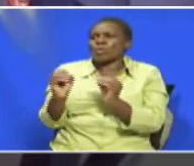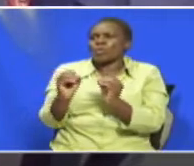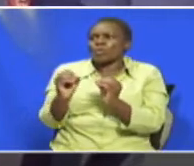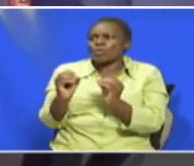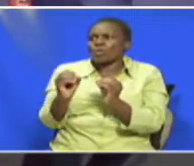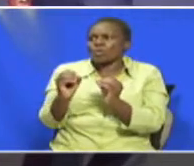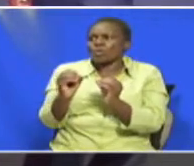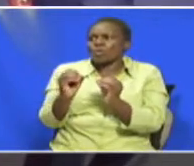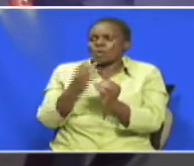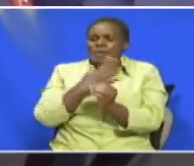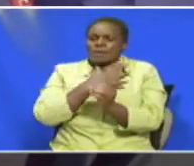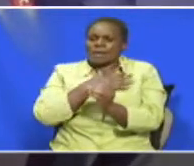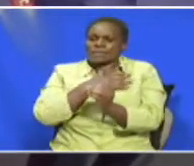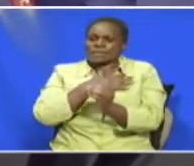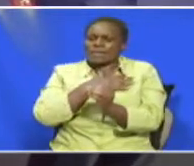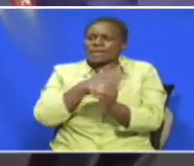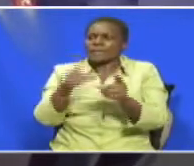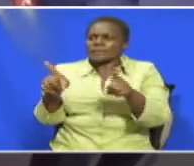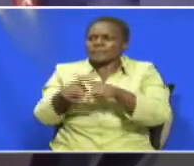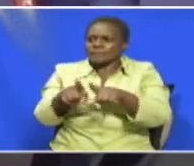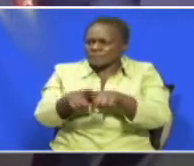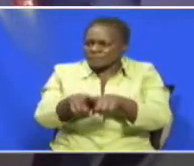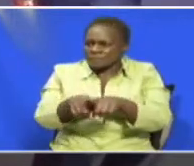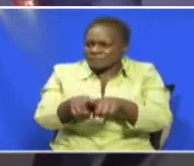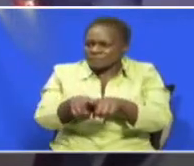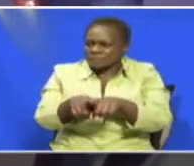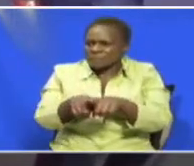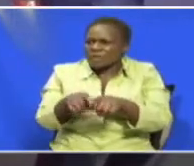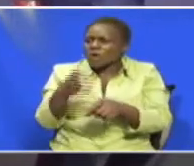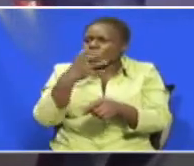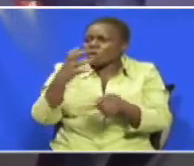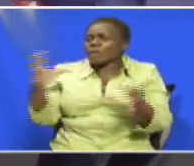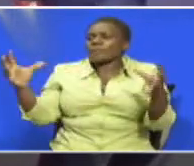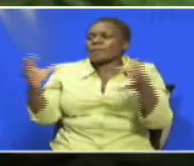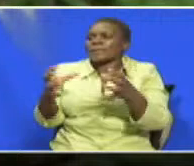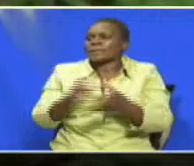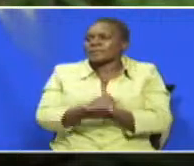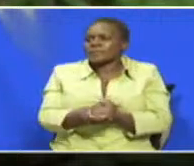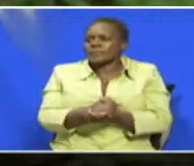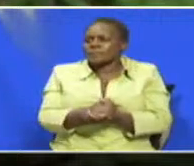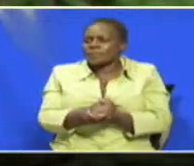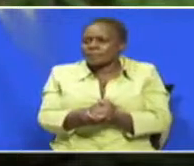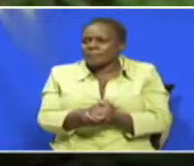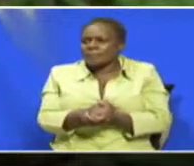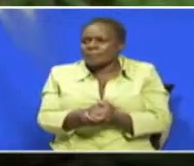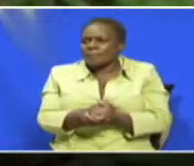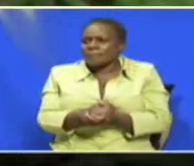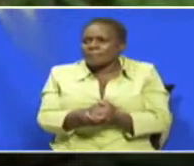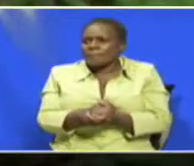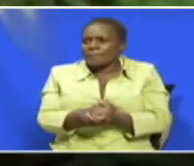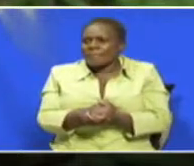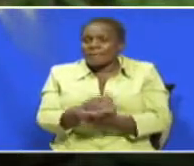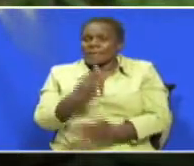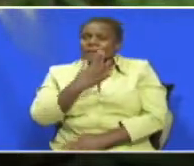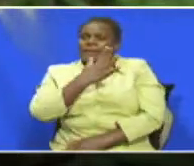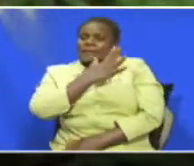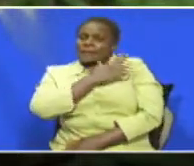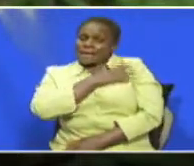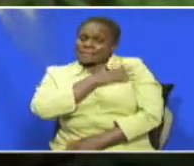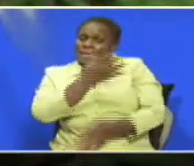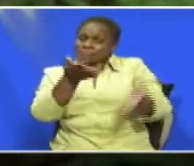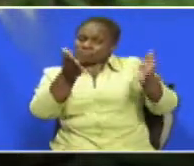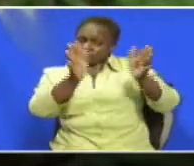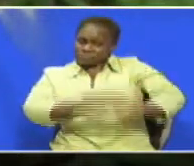of NASA could pose an uphill task for the Orange Party. With NASA